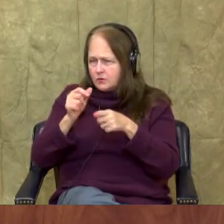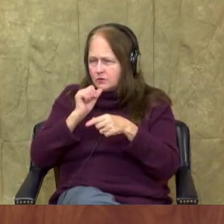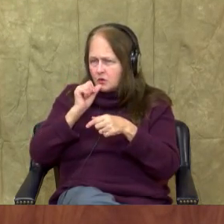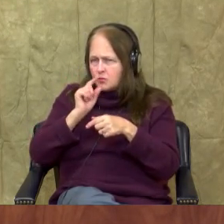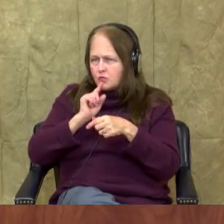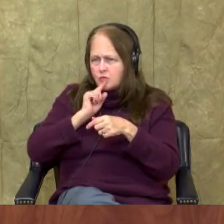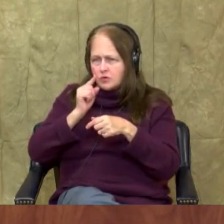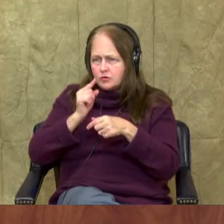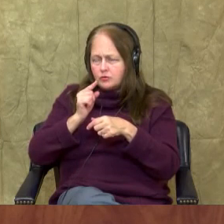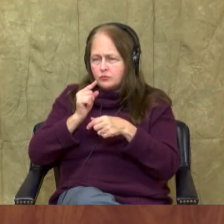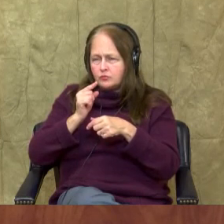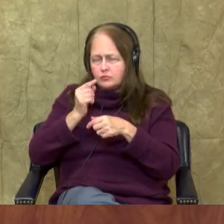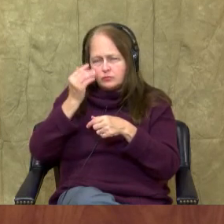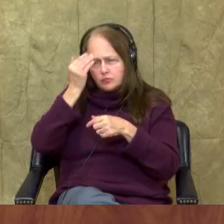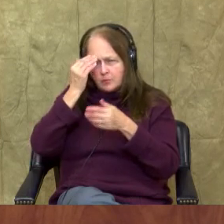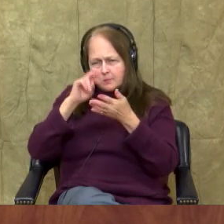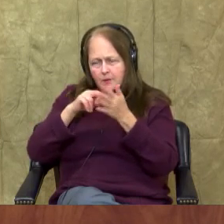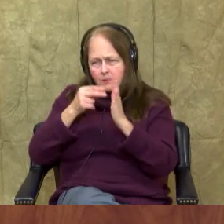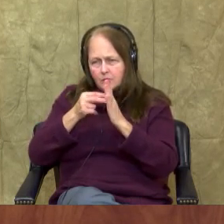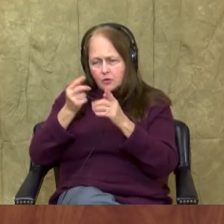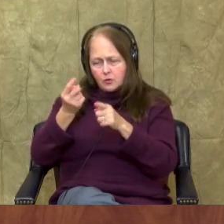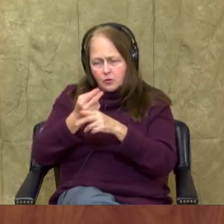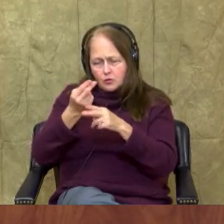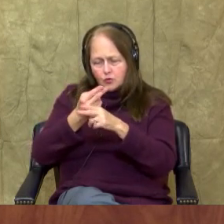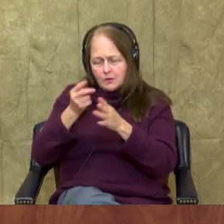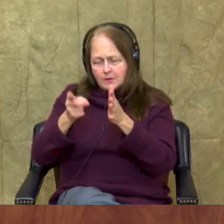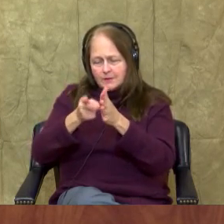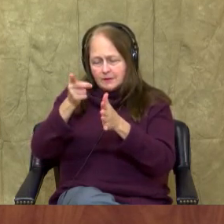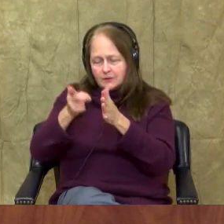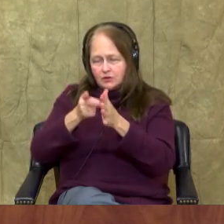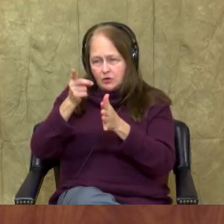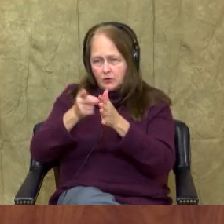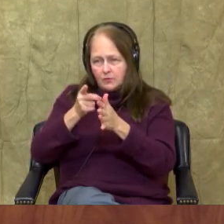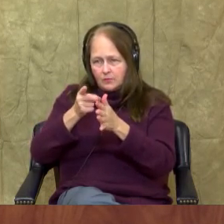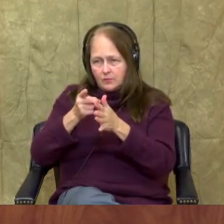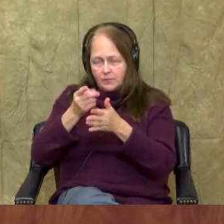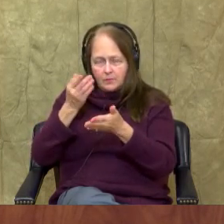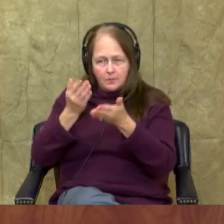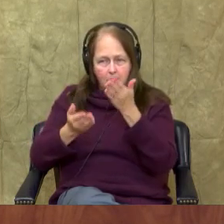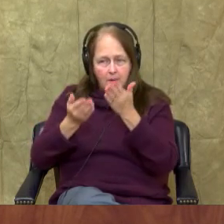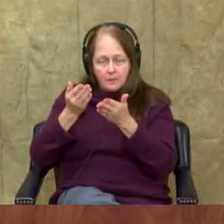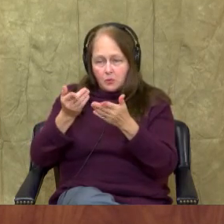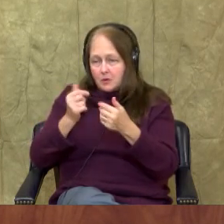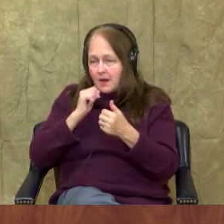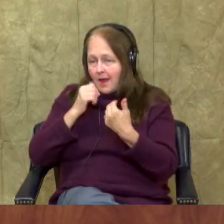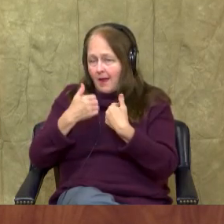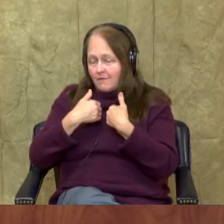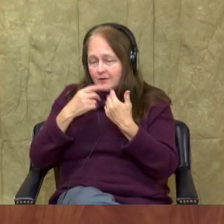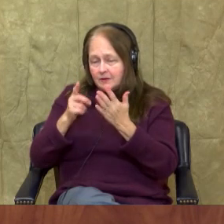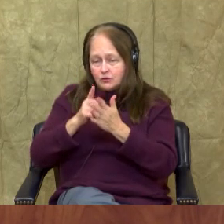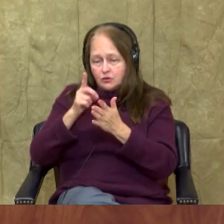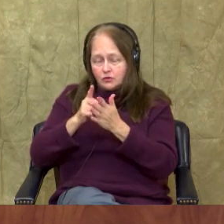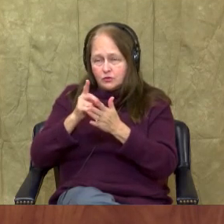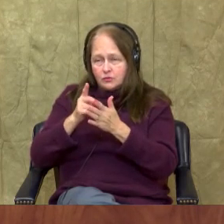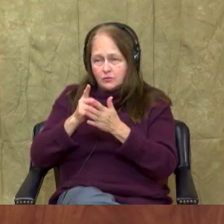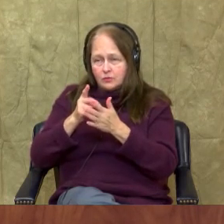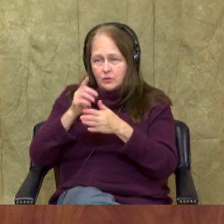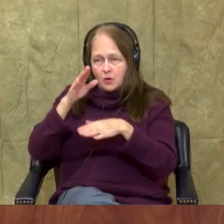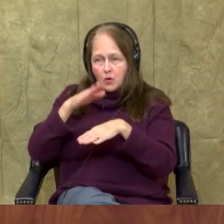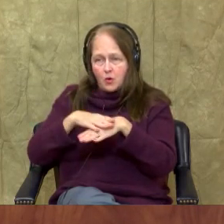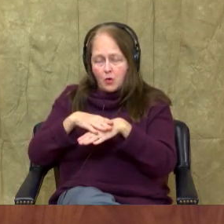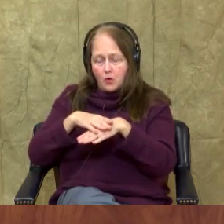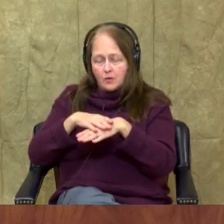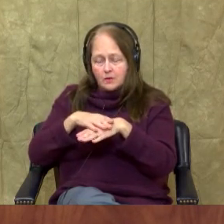really sure, yes, using a dictionary is great, but there are times that you can't use a dictionary. For example, on